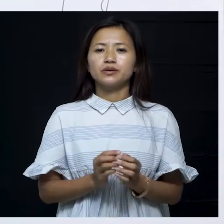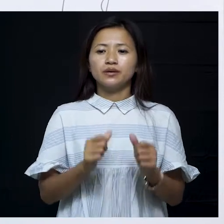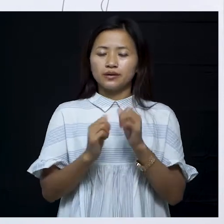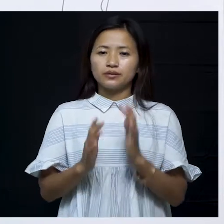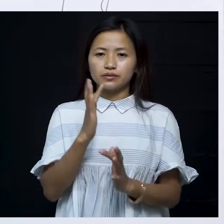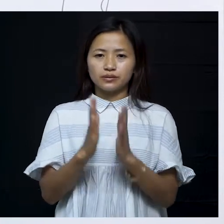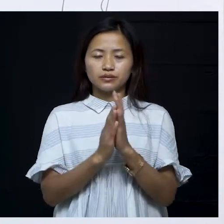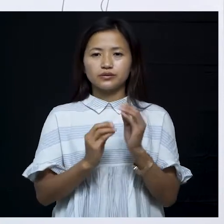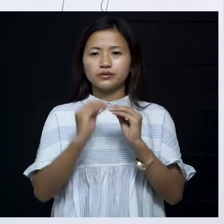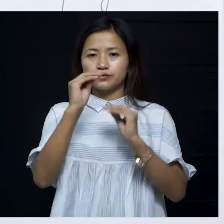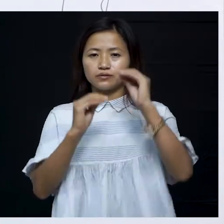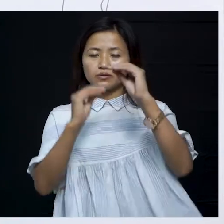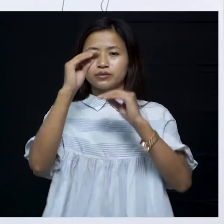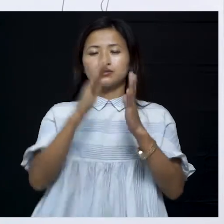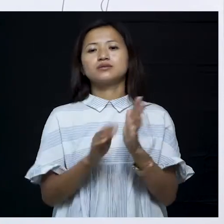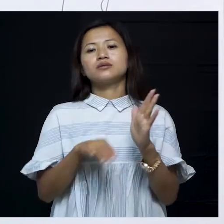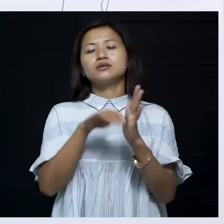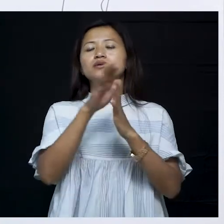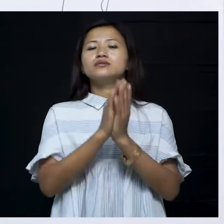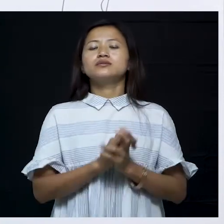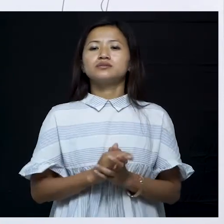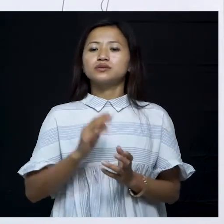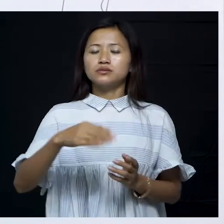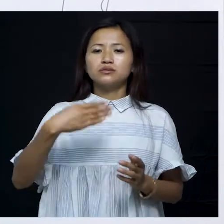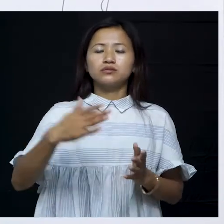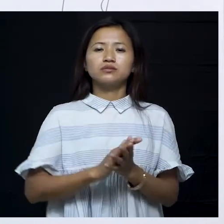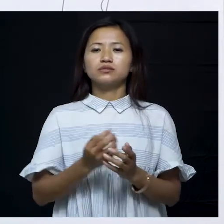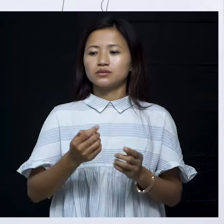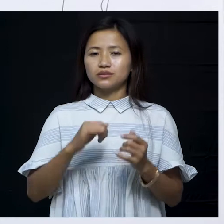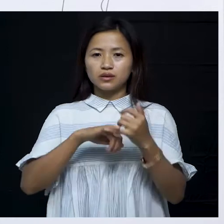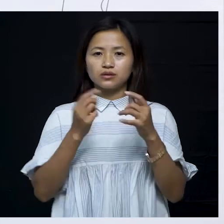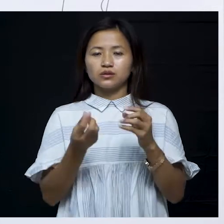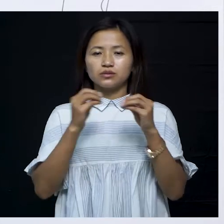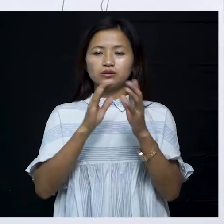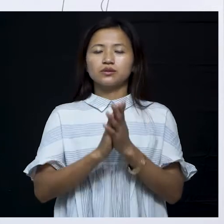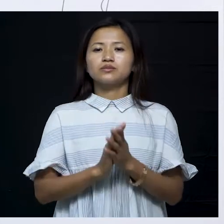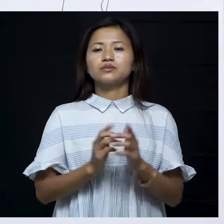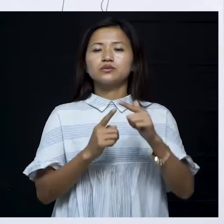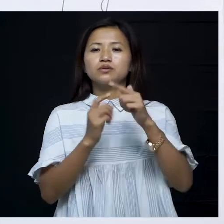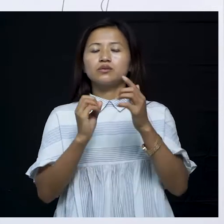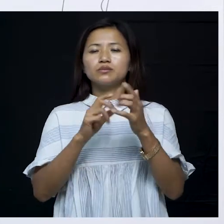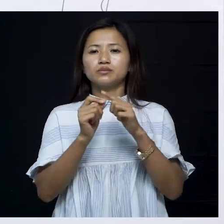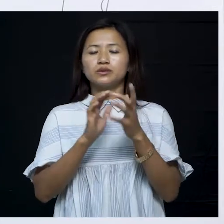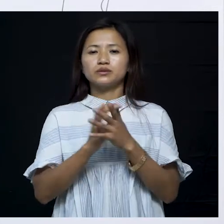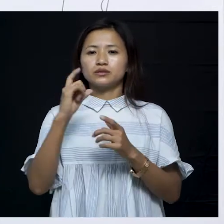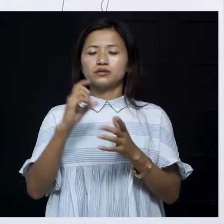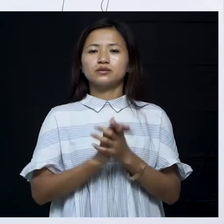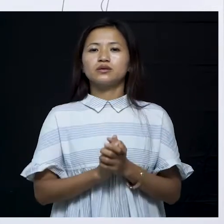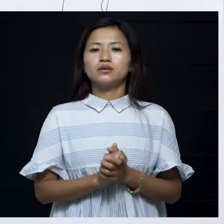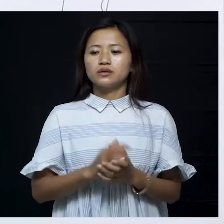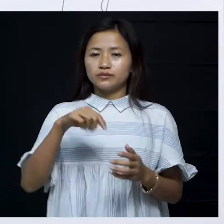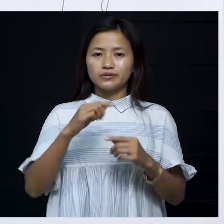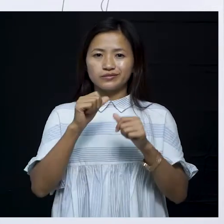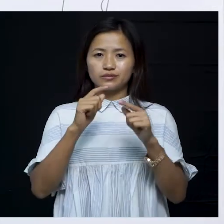agricultural developments. Now, I'm going to continue from the next subtopic, that is industrial development. So even in